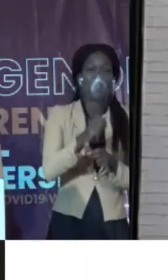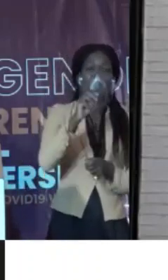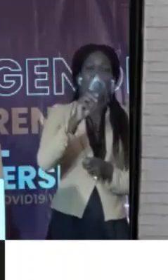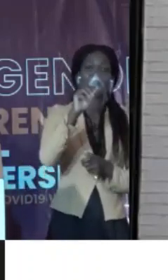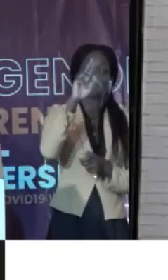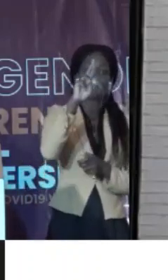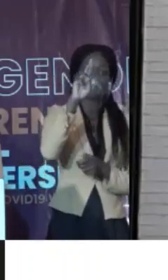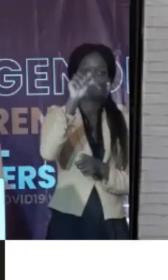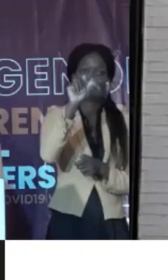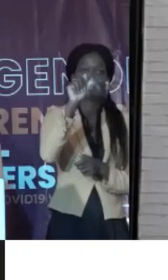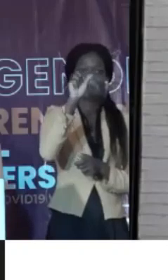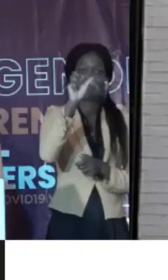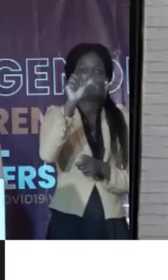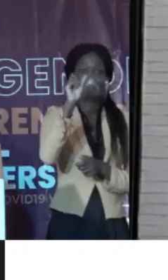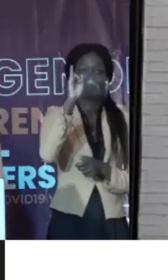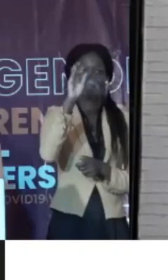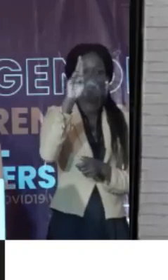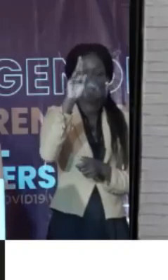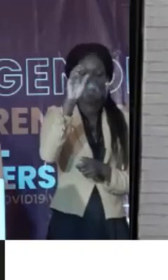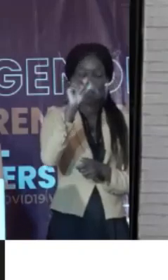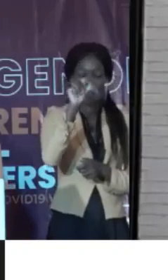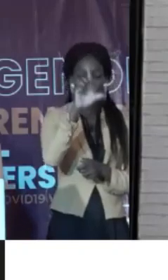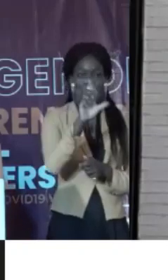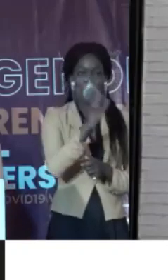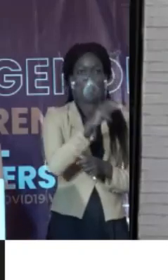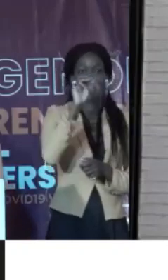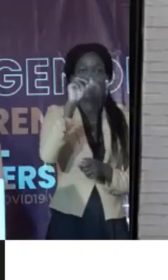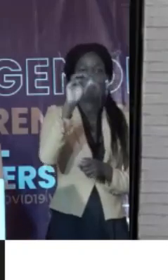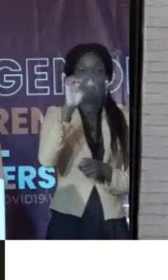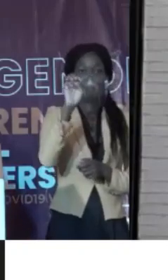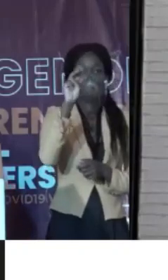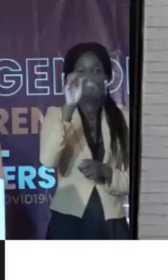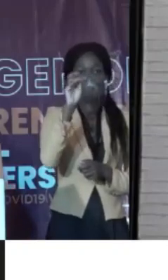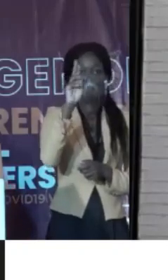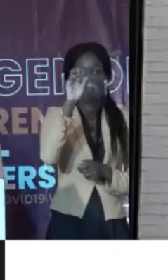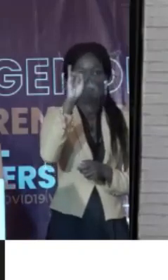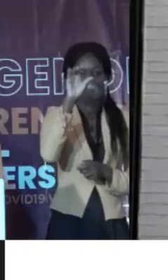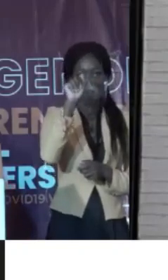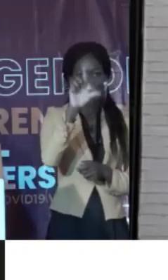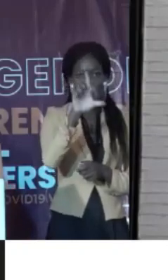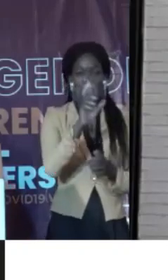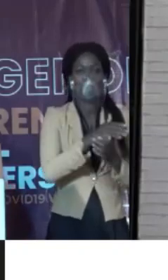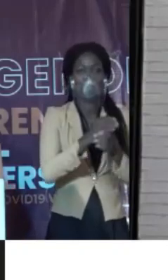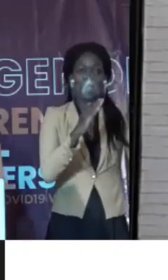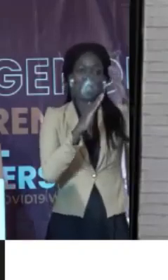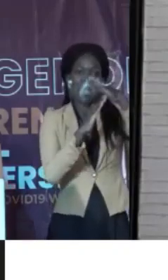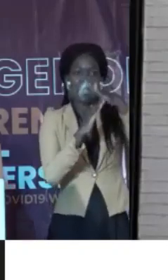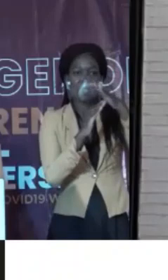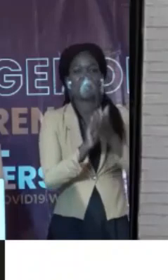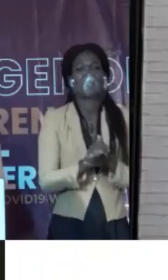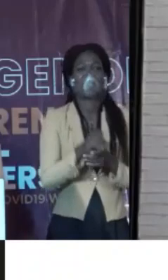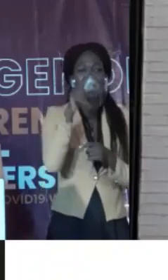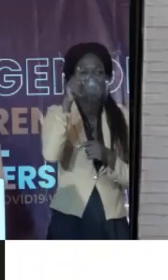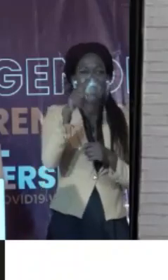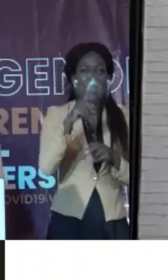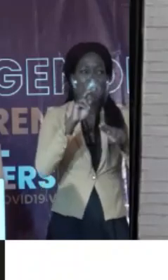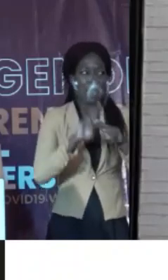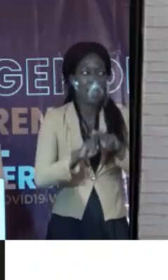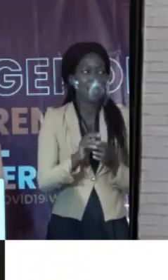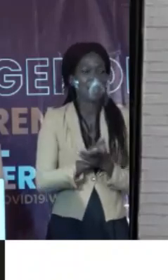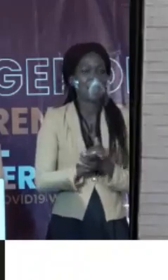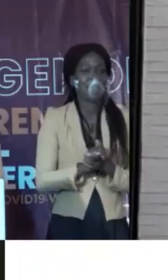Dr. Nyarazai Gumbozwanda has also served as Secretary General of the World Young